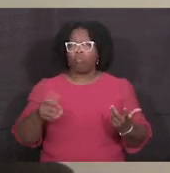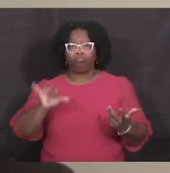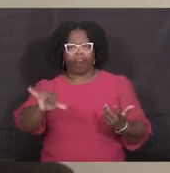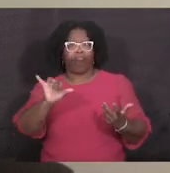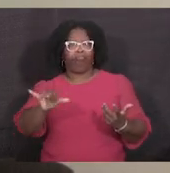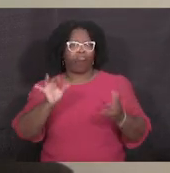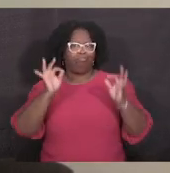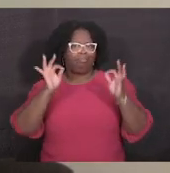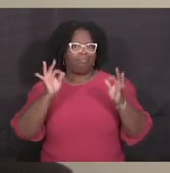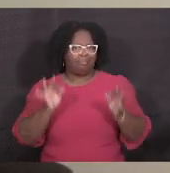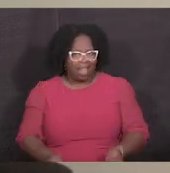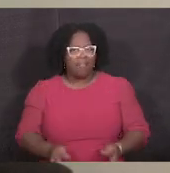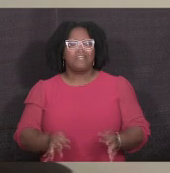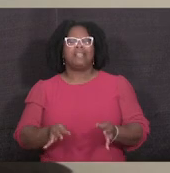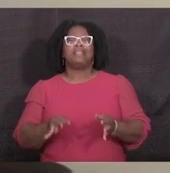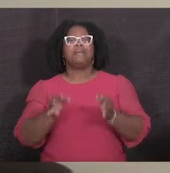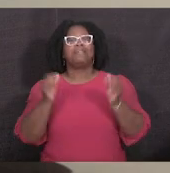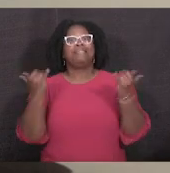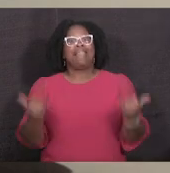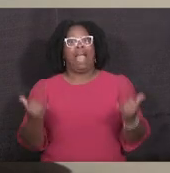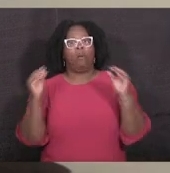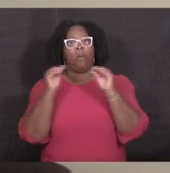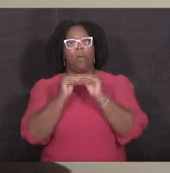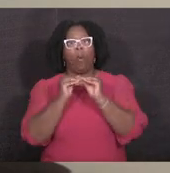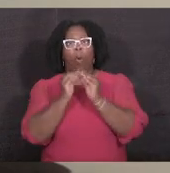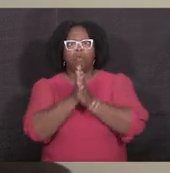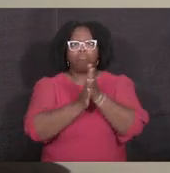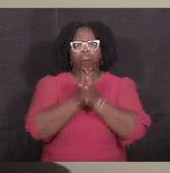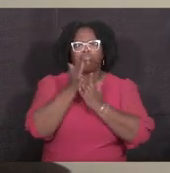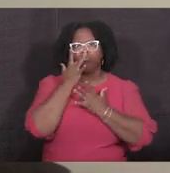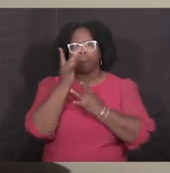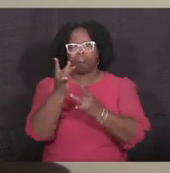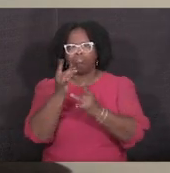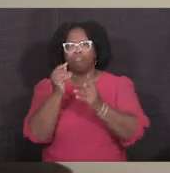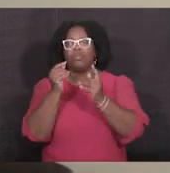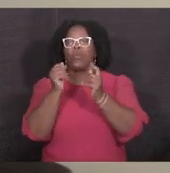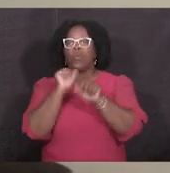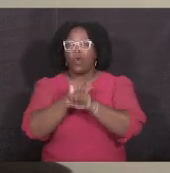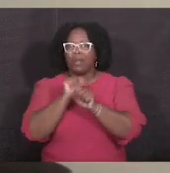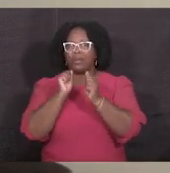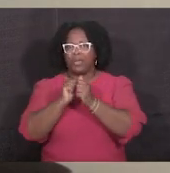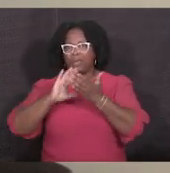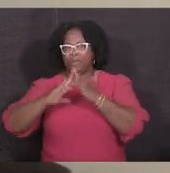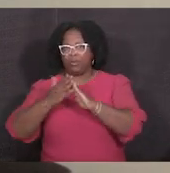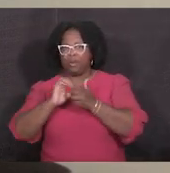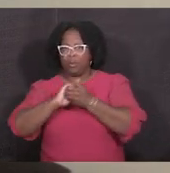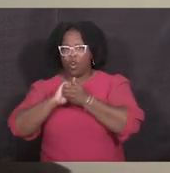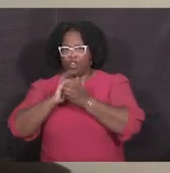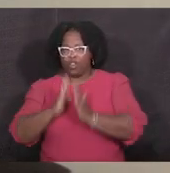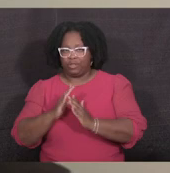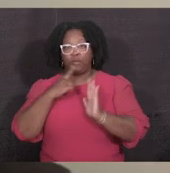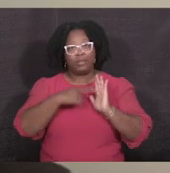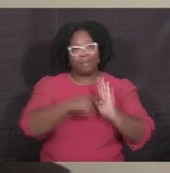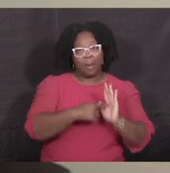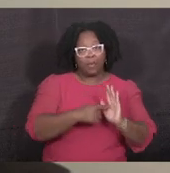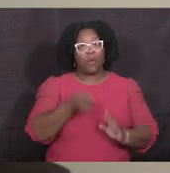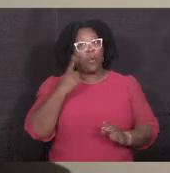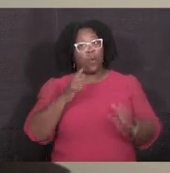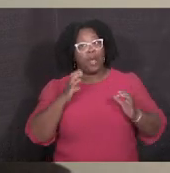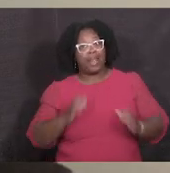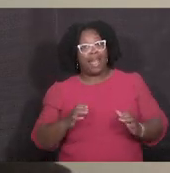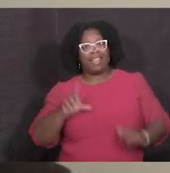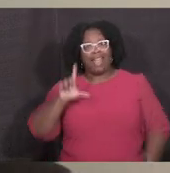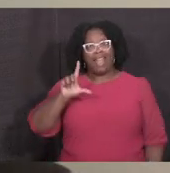been an acute interest in working with community partners. For example, one of my clients is the LA Urban